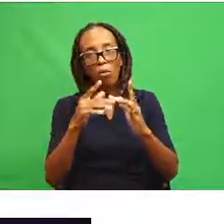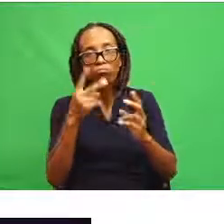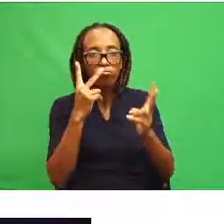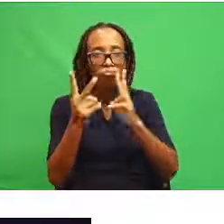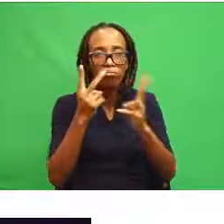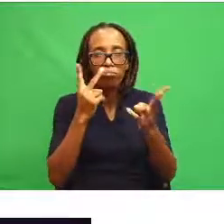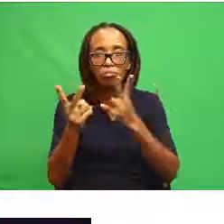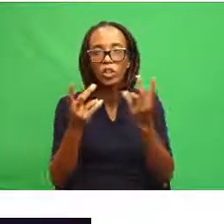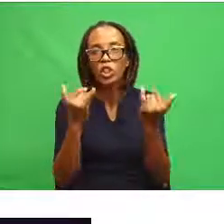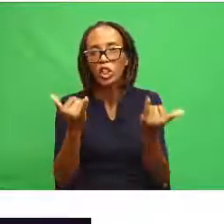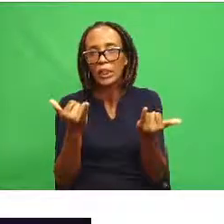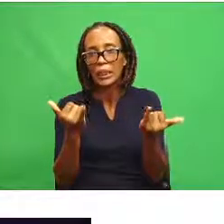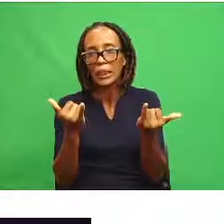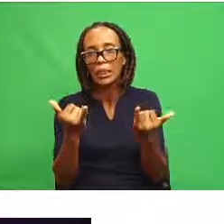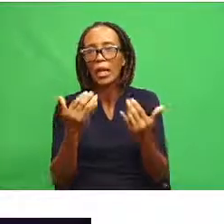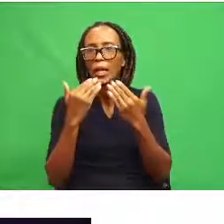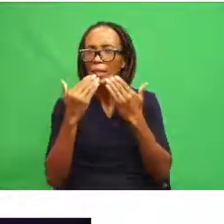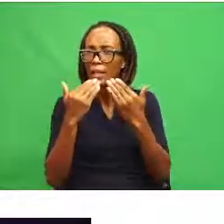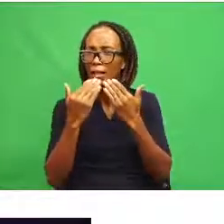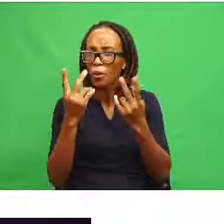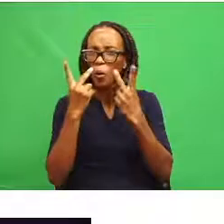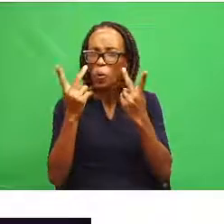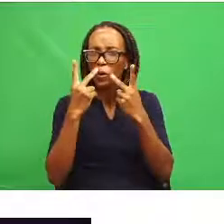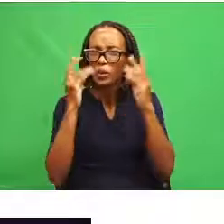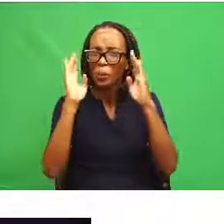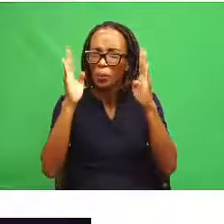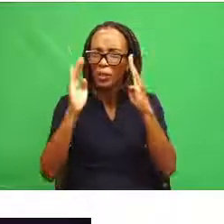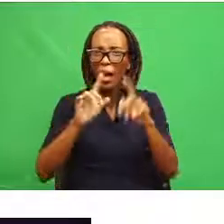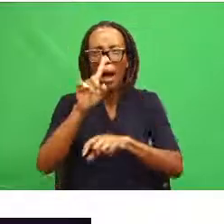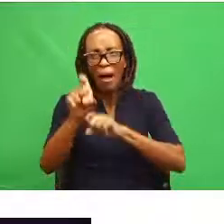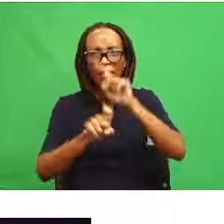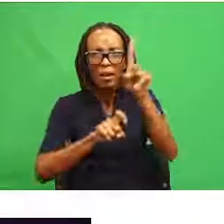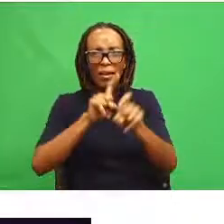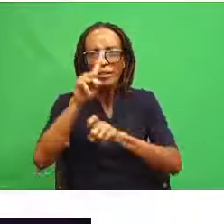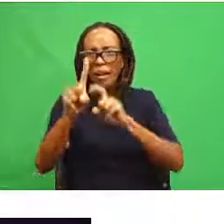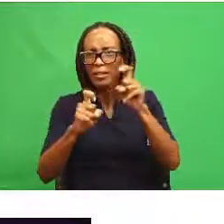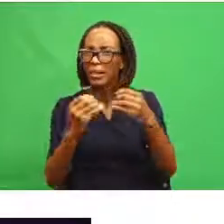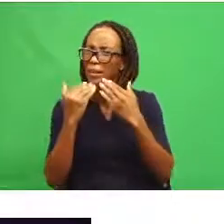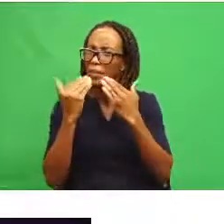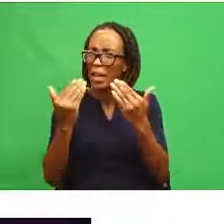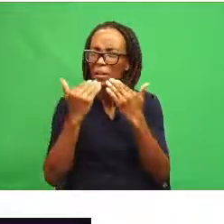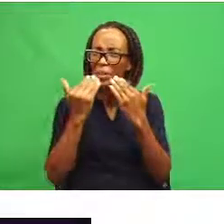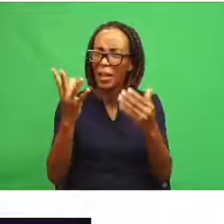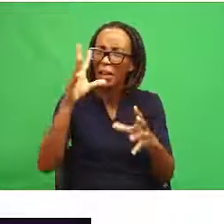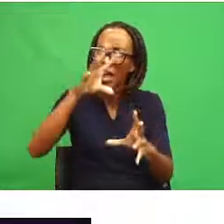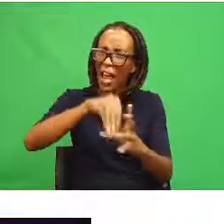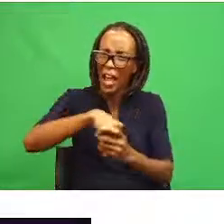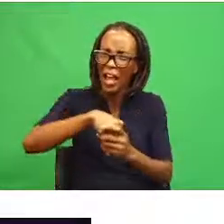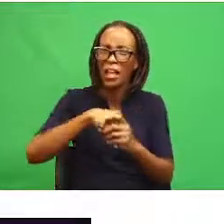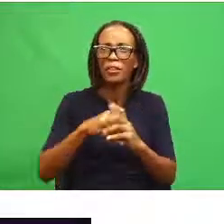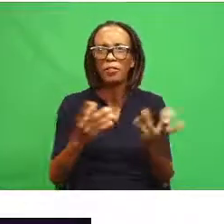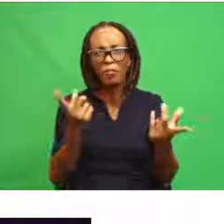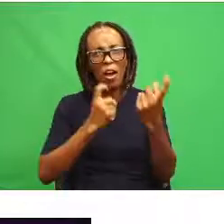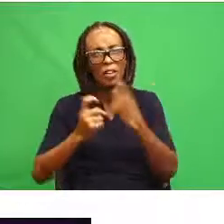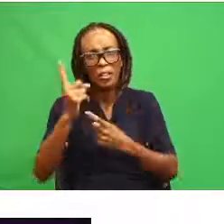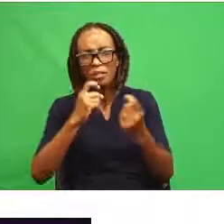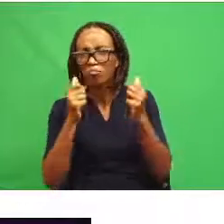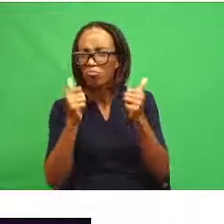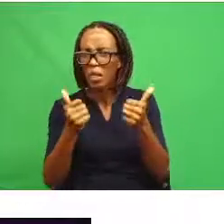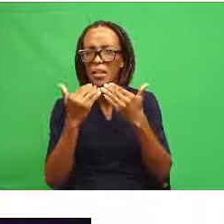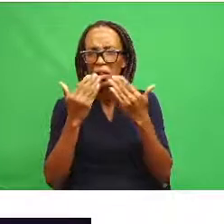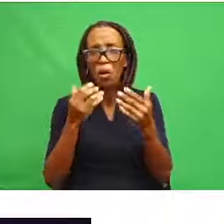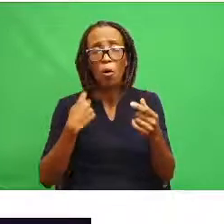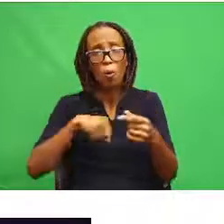participants. We thank you for logging on and engaging us via our virtual social media platforms and